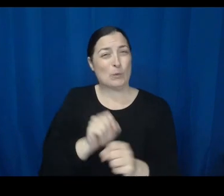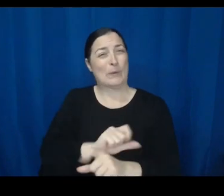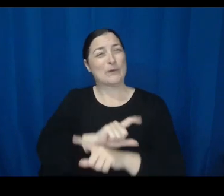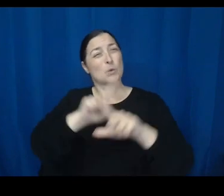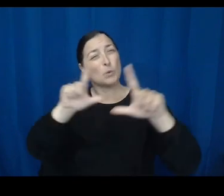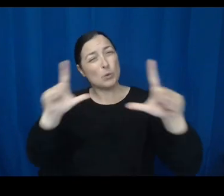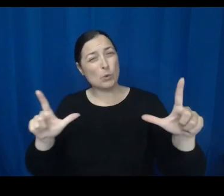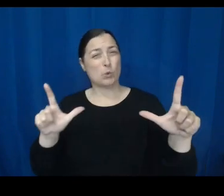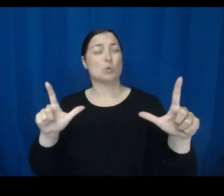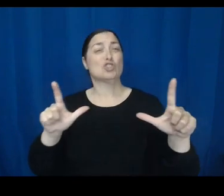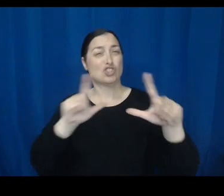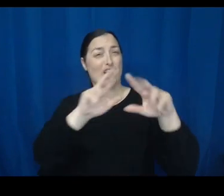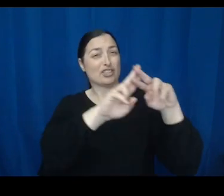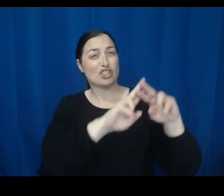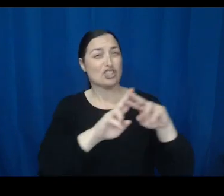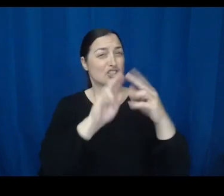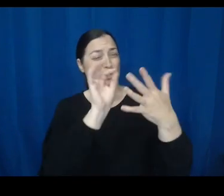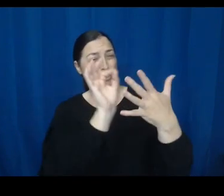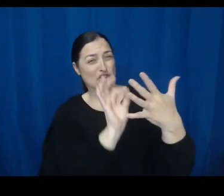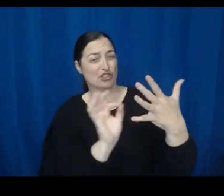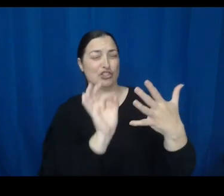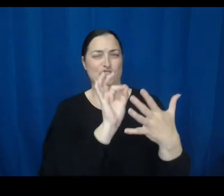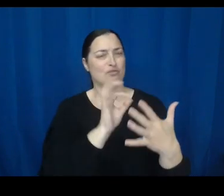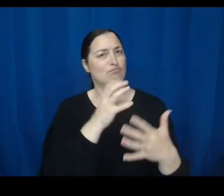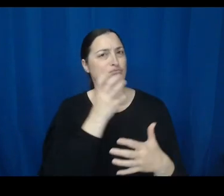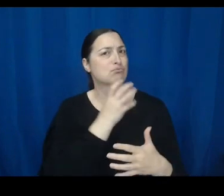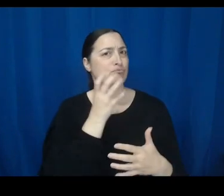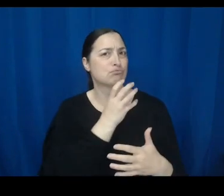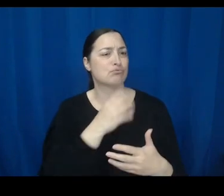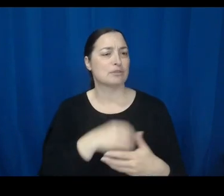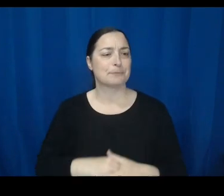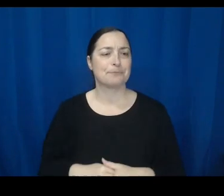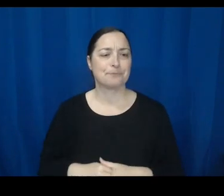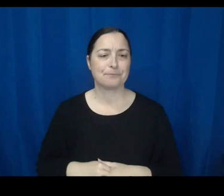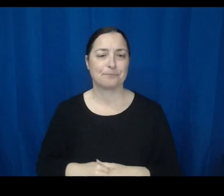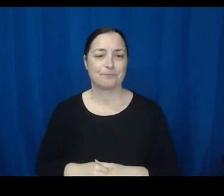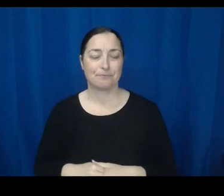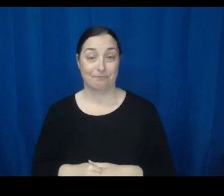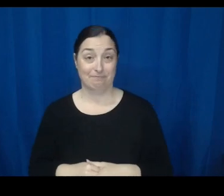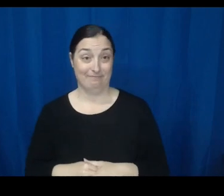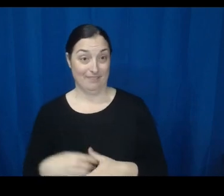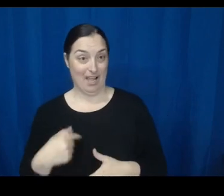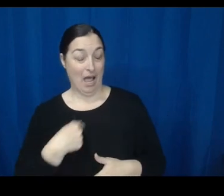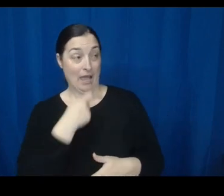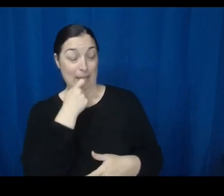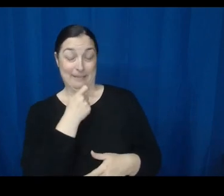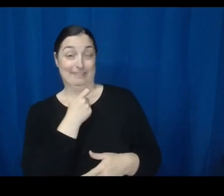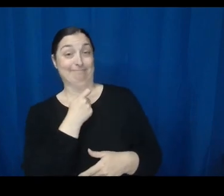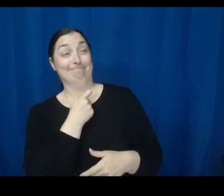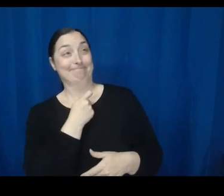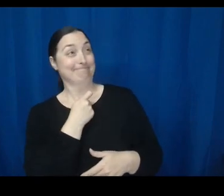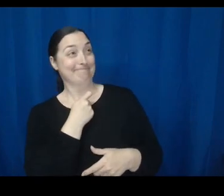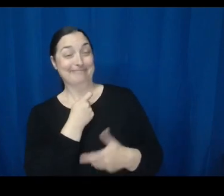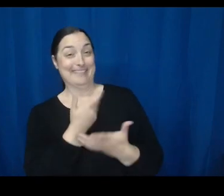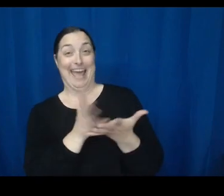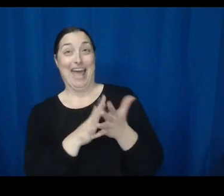drawings. Yeah, I'm overwhelmed by that question because I think there are so many